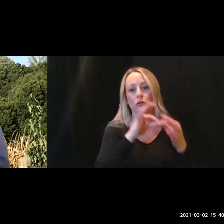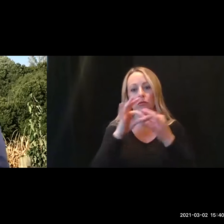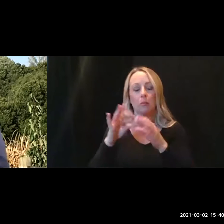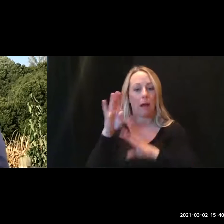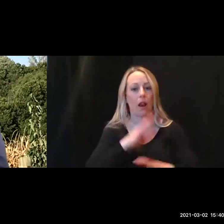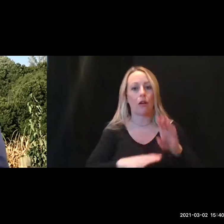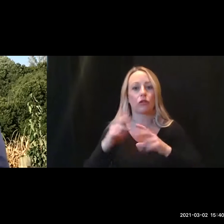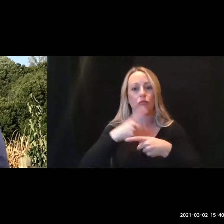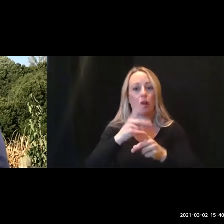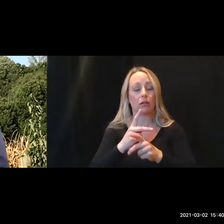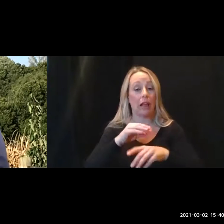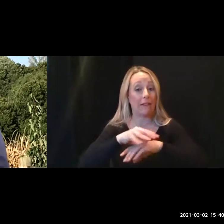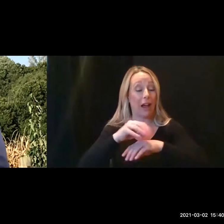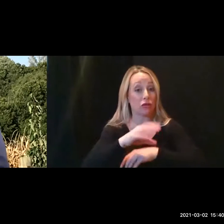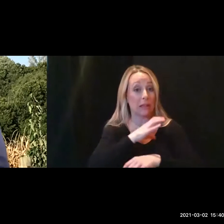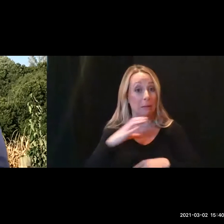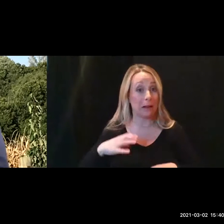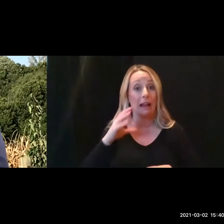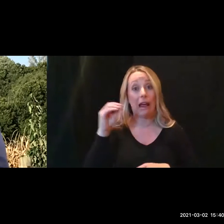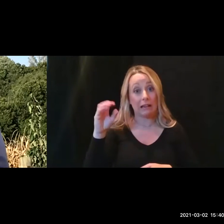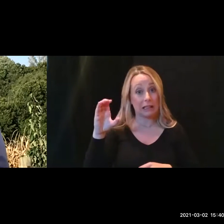Advisory Committee and the CDC's Advisory